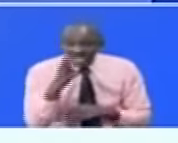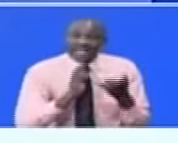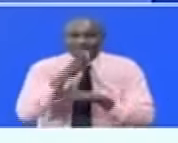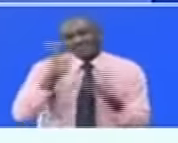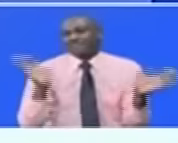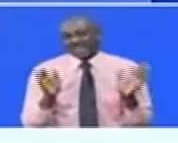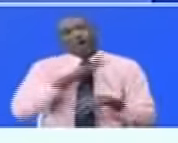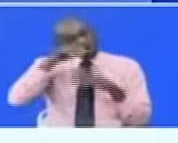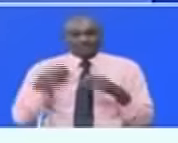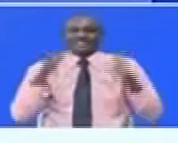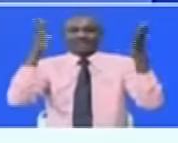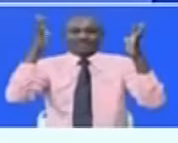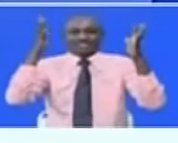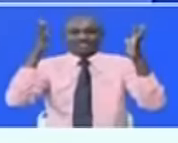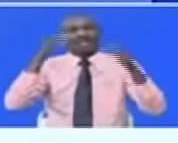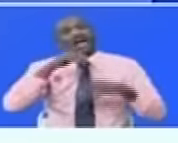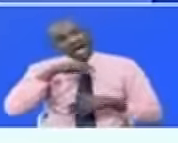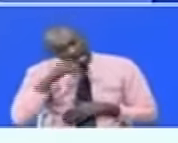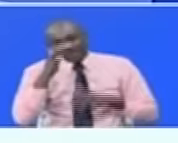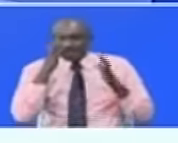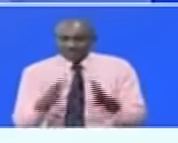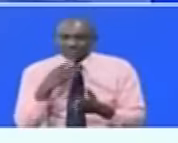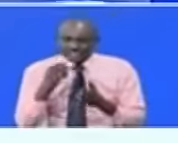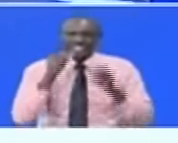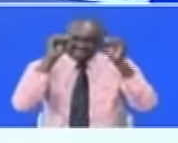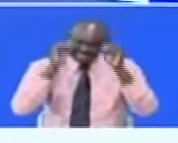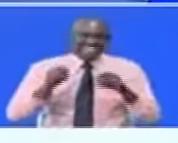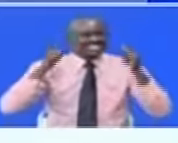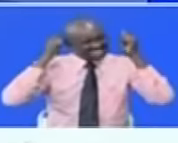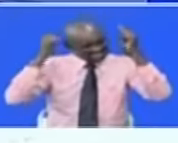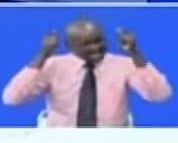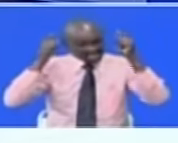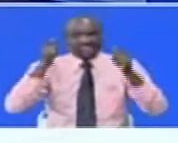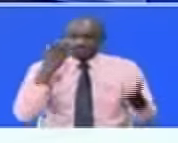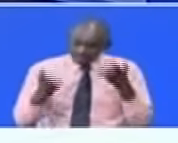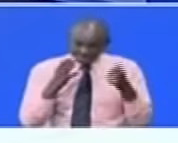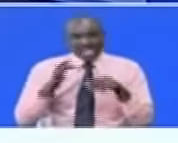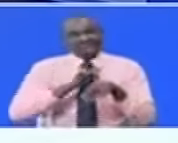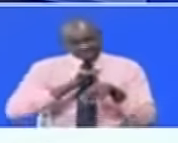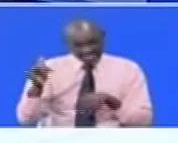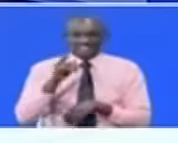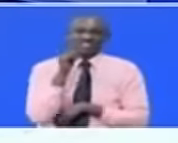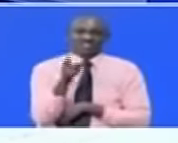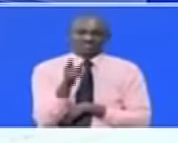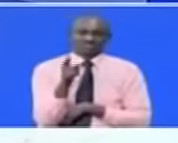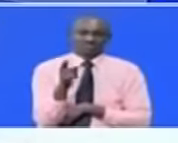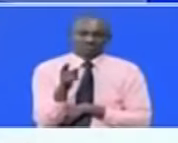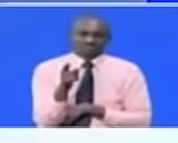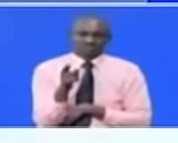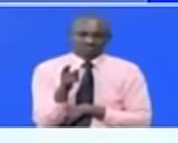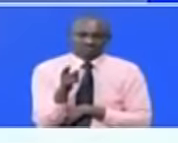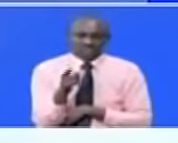above. Wanyela Evans says, this teacher's strike made many pupils to fail terribly.